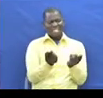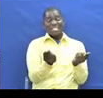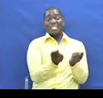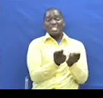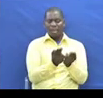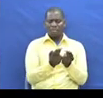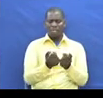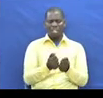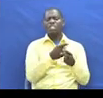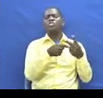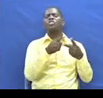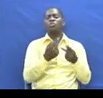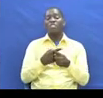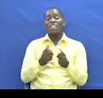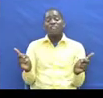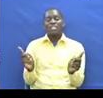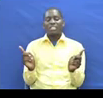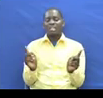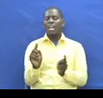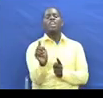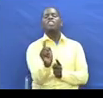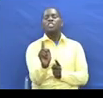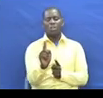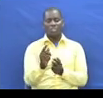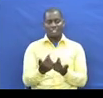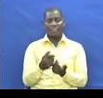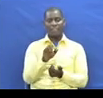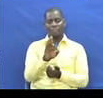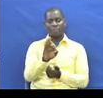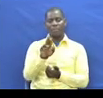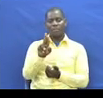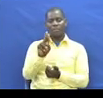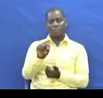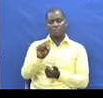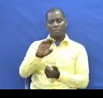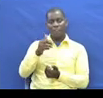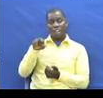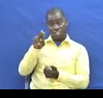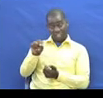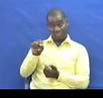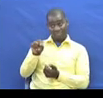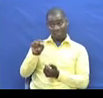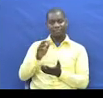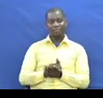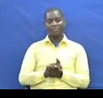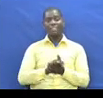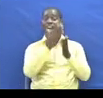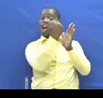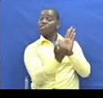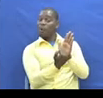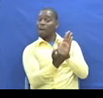two different ordered pairs, then that is not a function. So in our case here, Roman 1